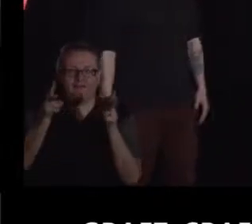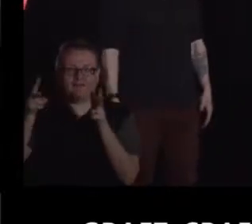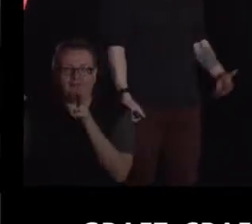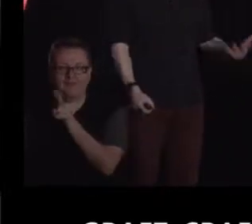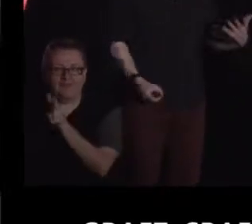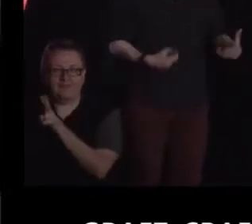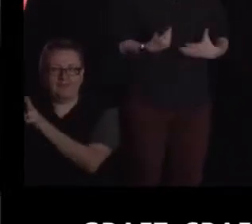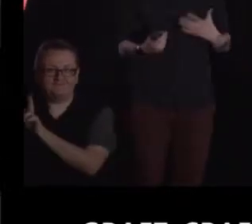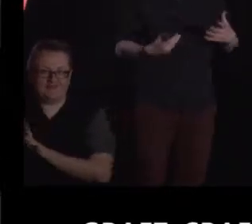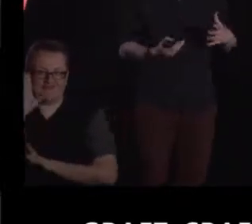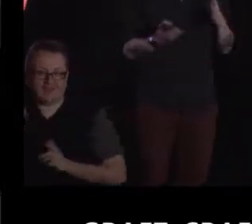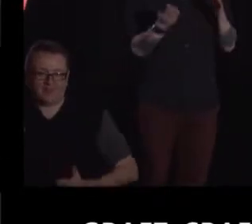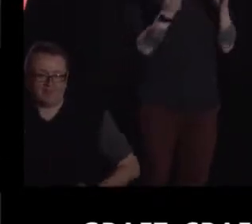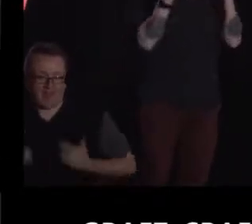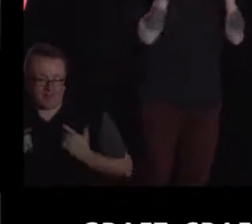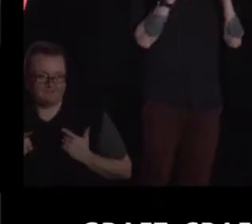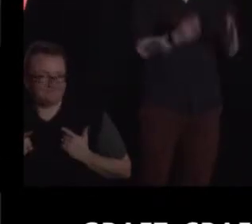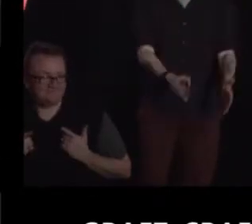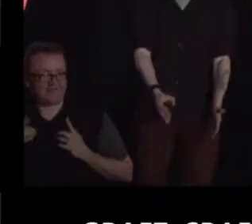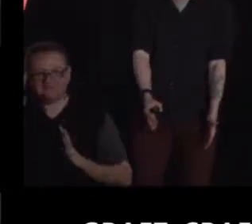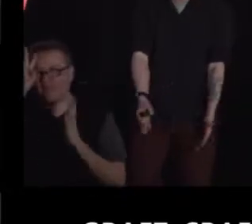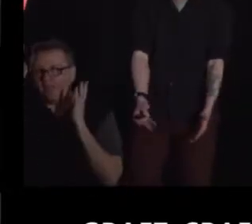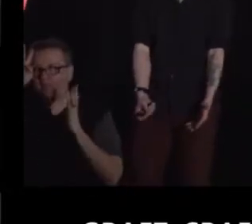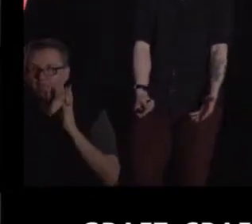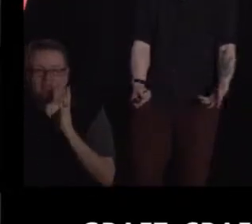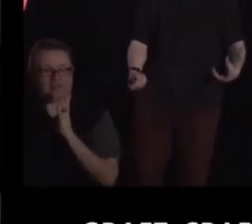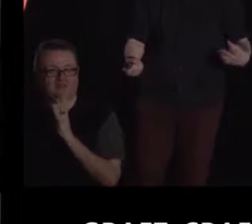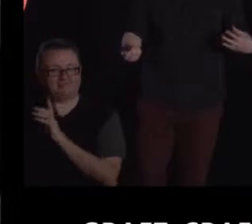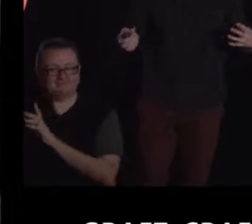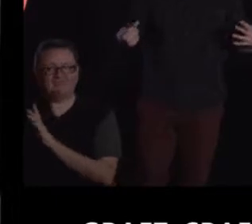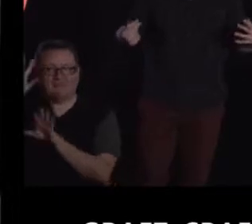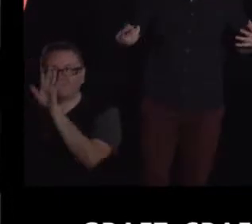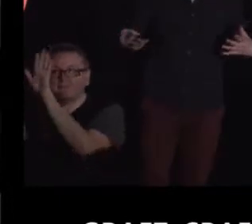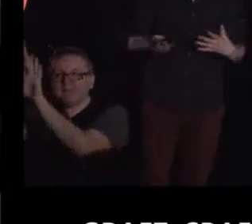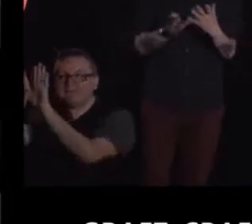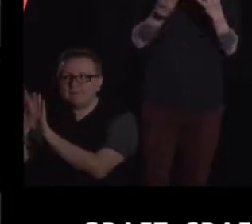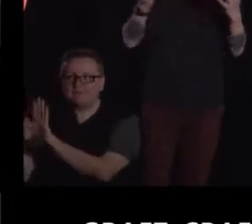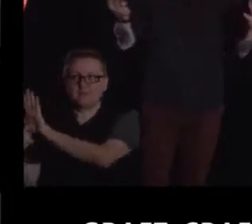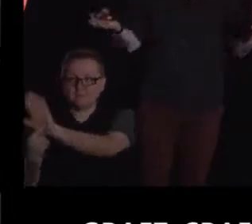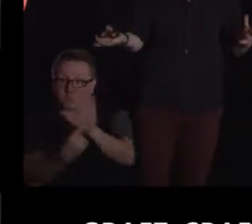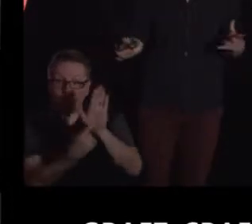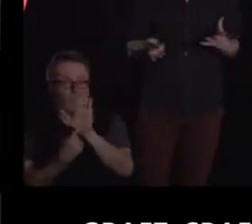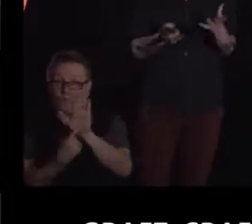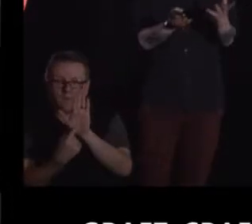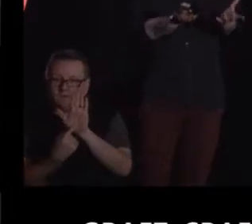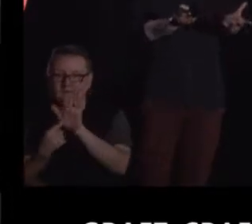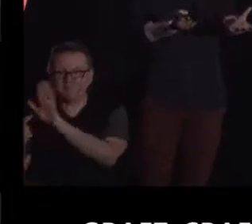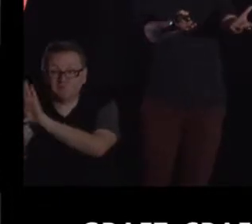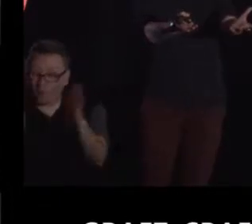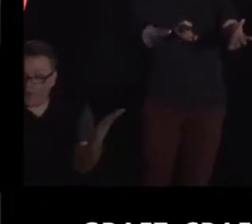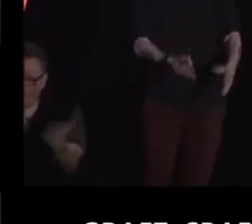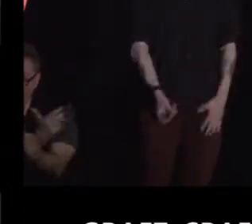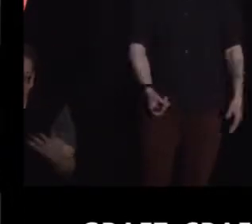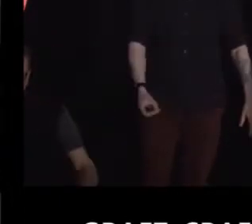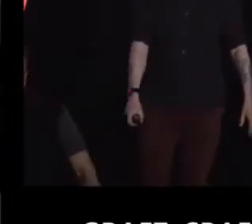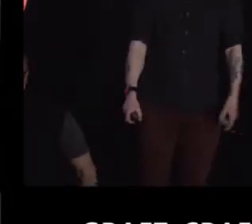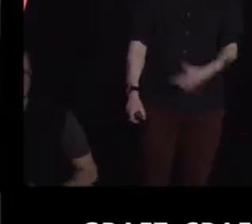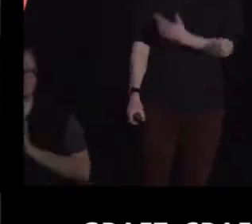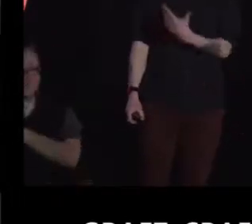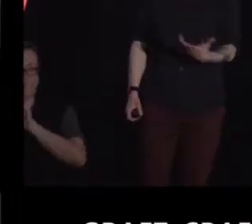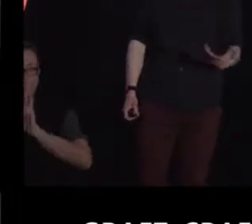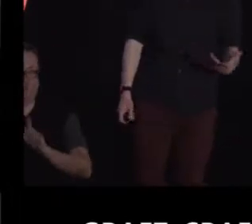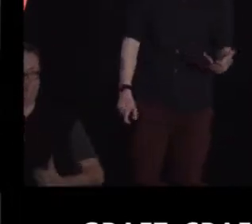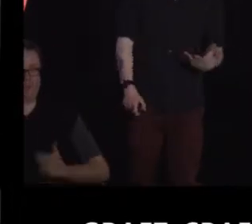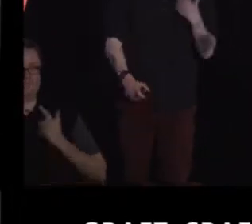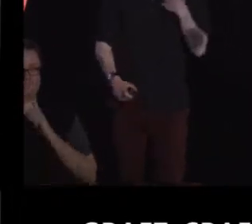know, don't forget that it is still curated, whether it's conscious or not. You know, you want to put forward something that puts you in a good light. So